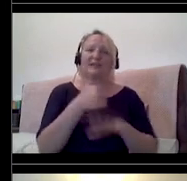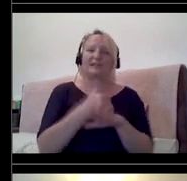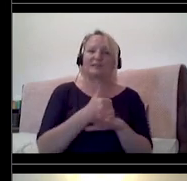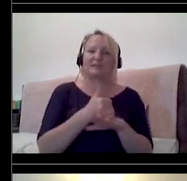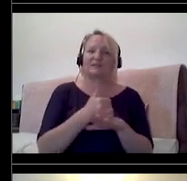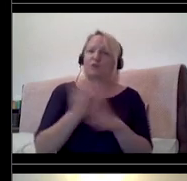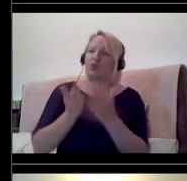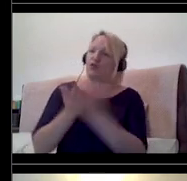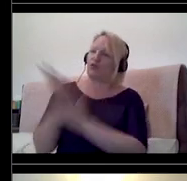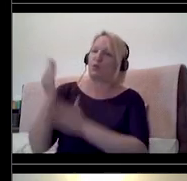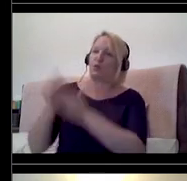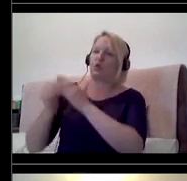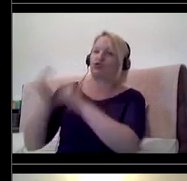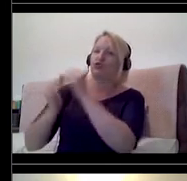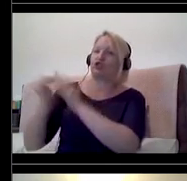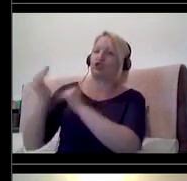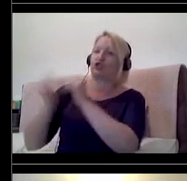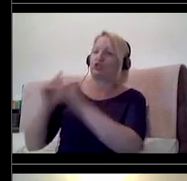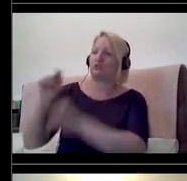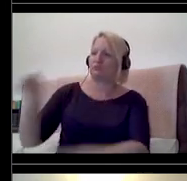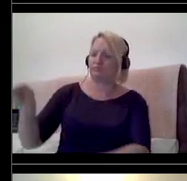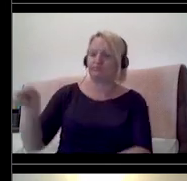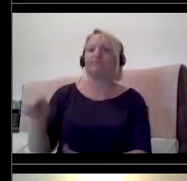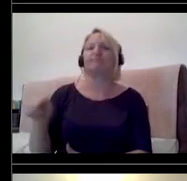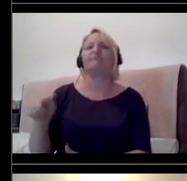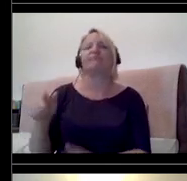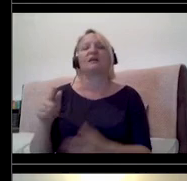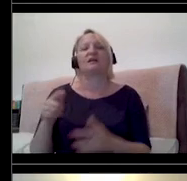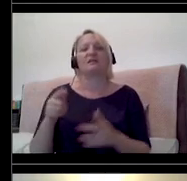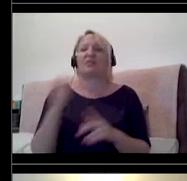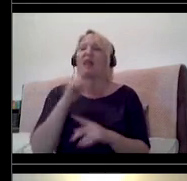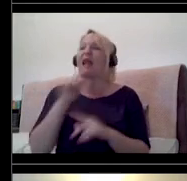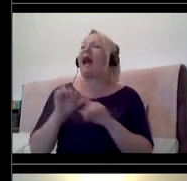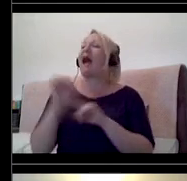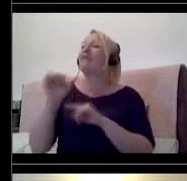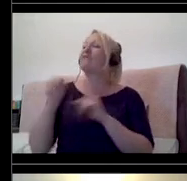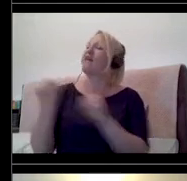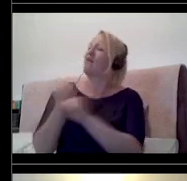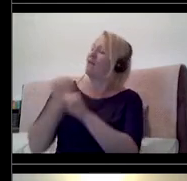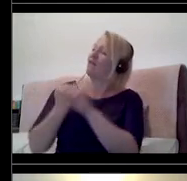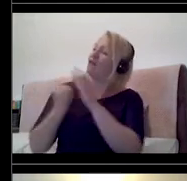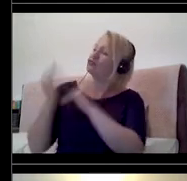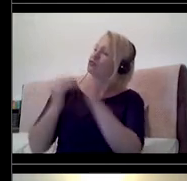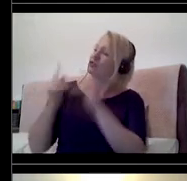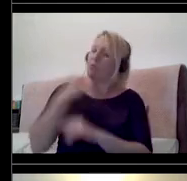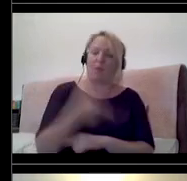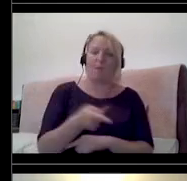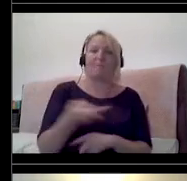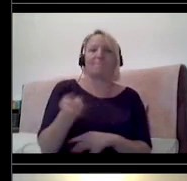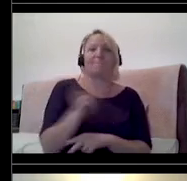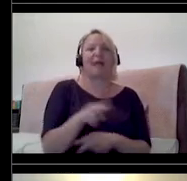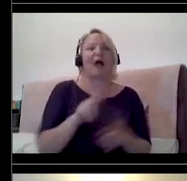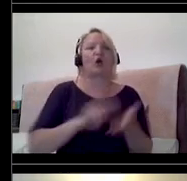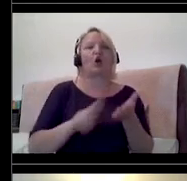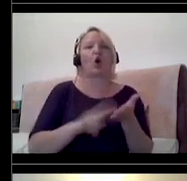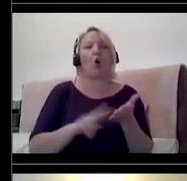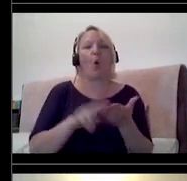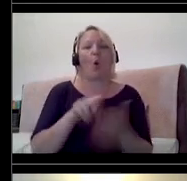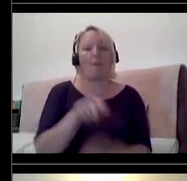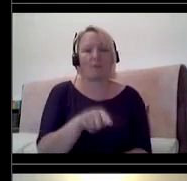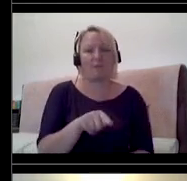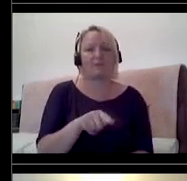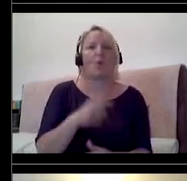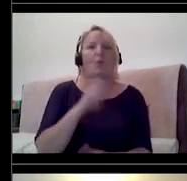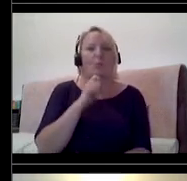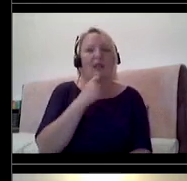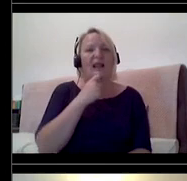construction works, after which the A13 will return to normal operation. We will need to have temporary narrow lanes and reduced